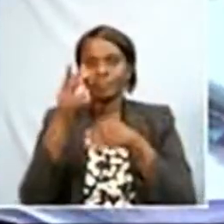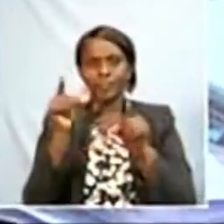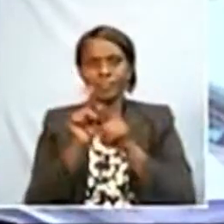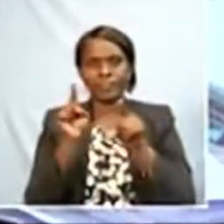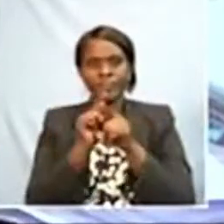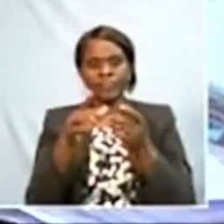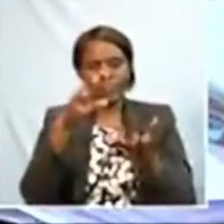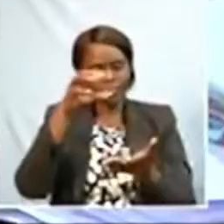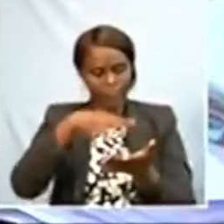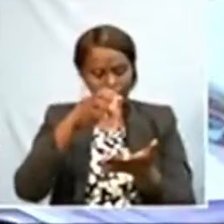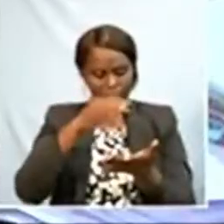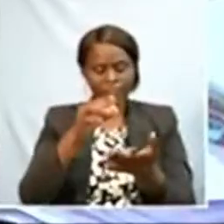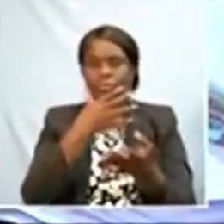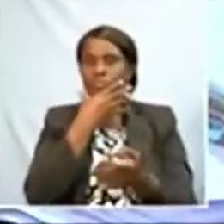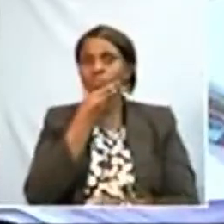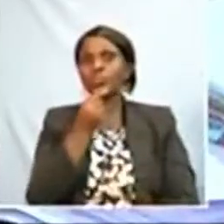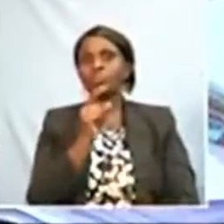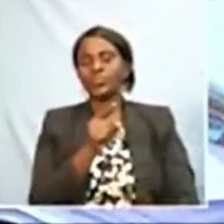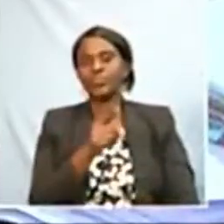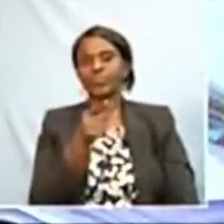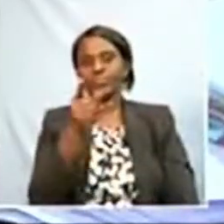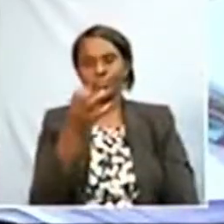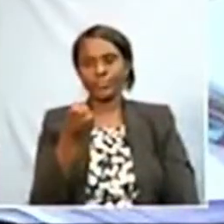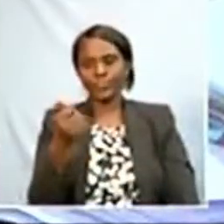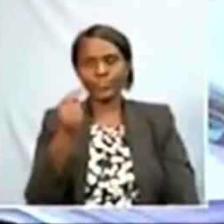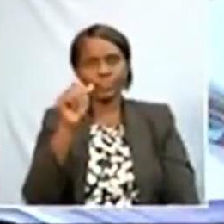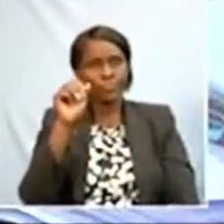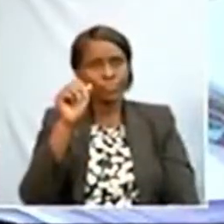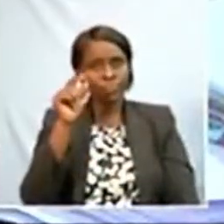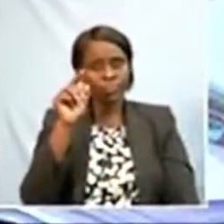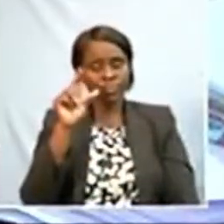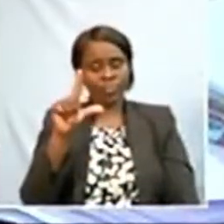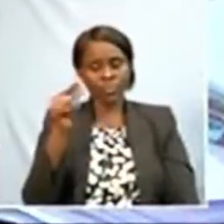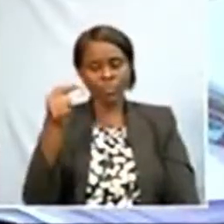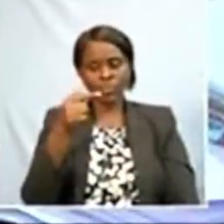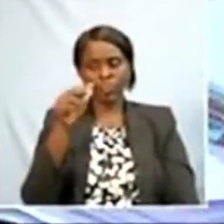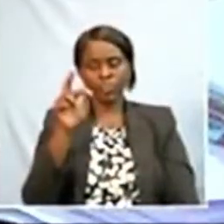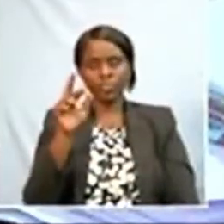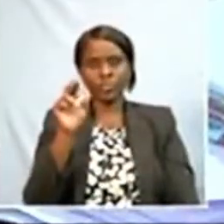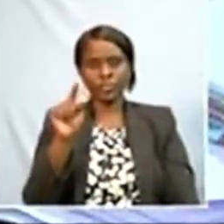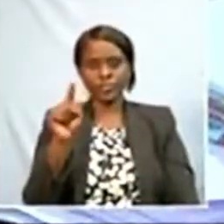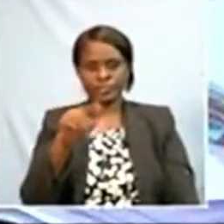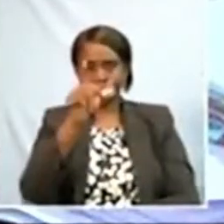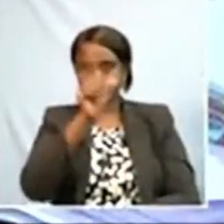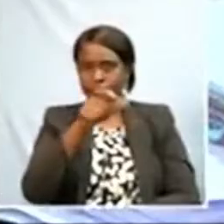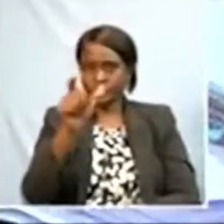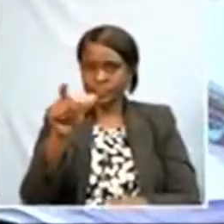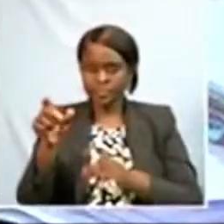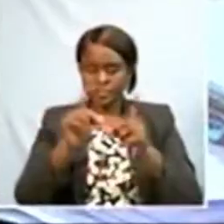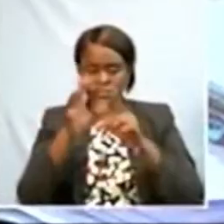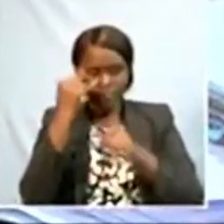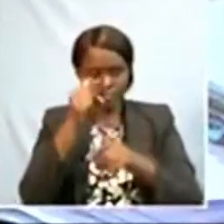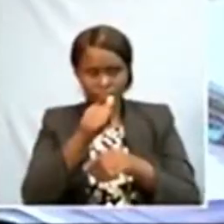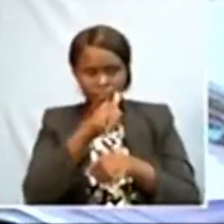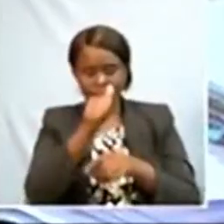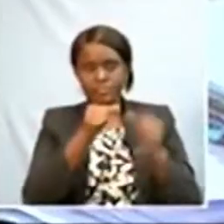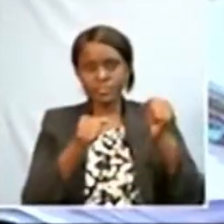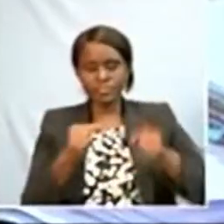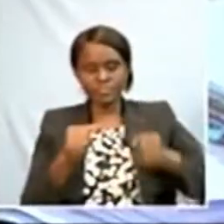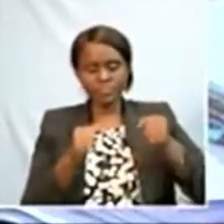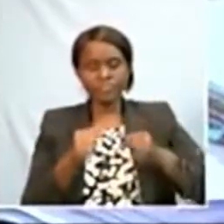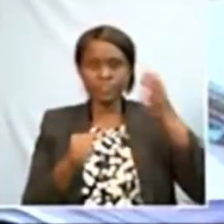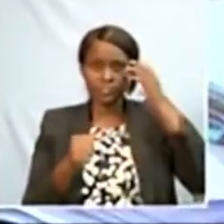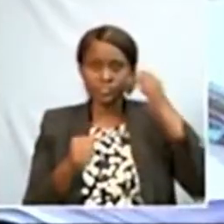the commission. You want the commission to come and start charging individuals, directors. Why are you there as a chief executive